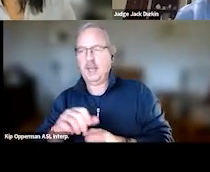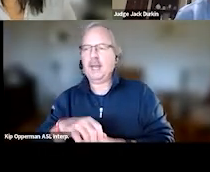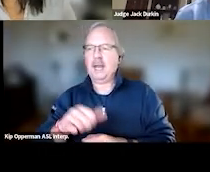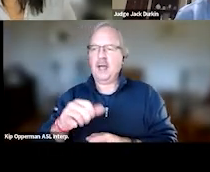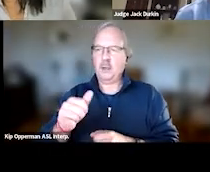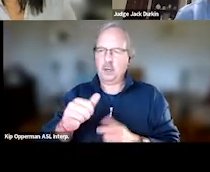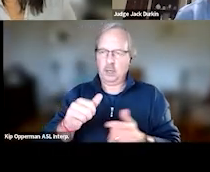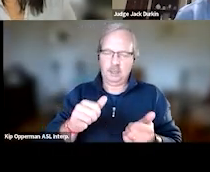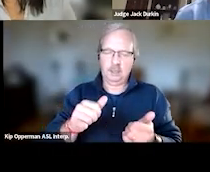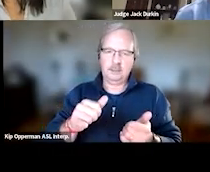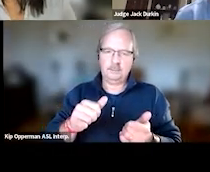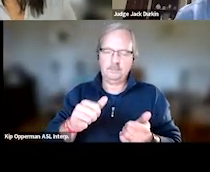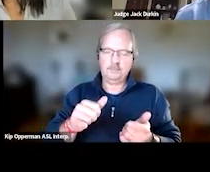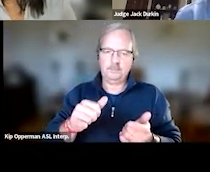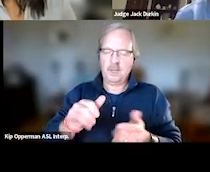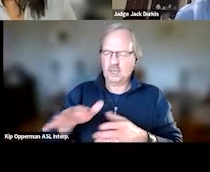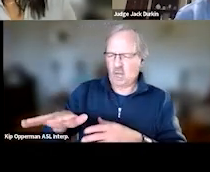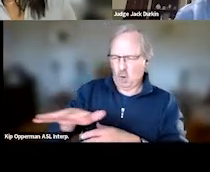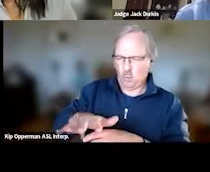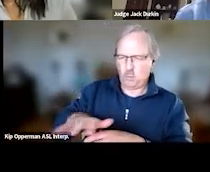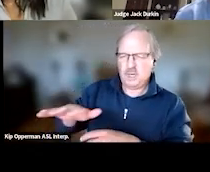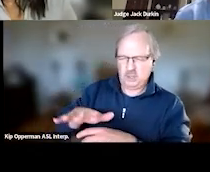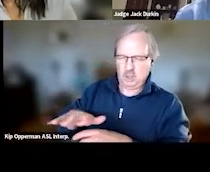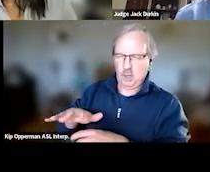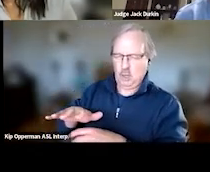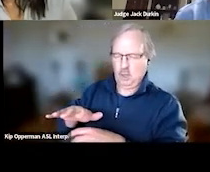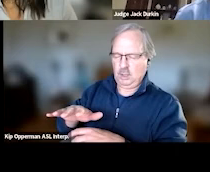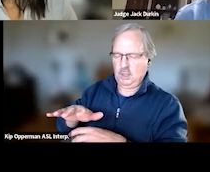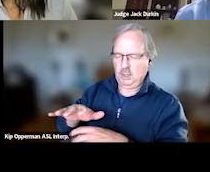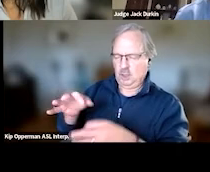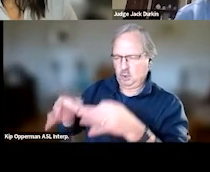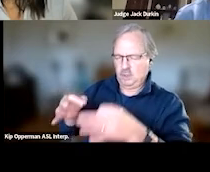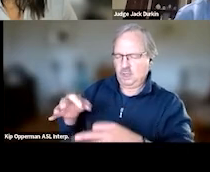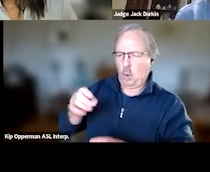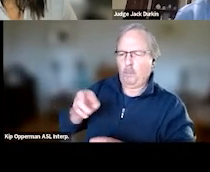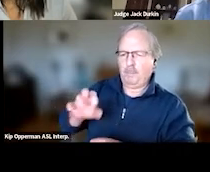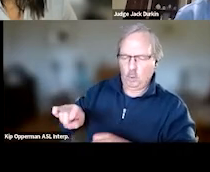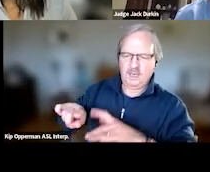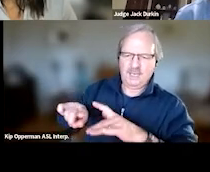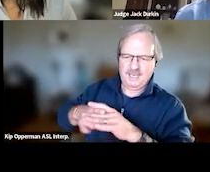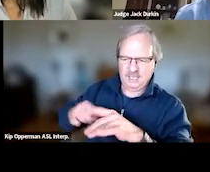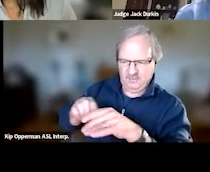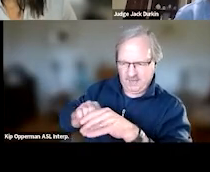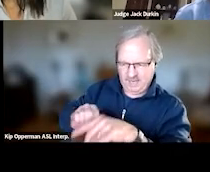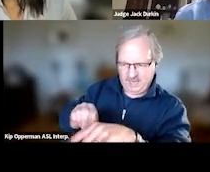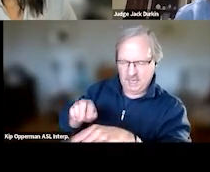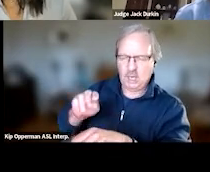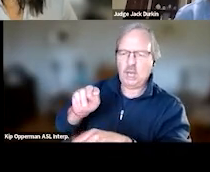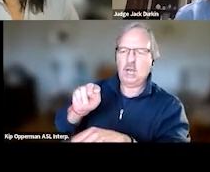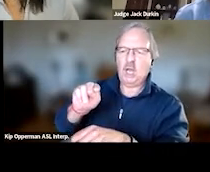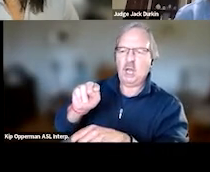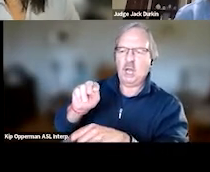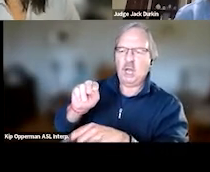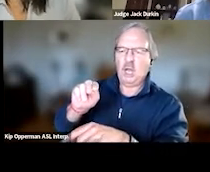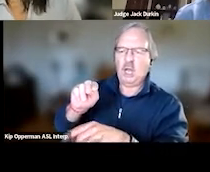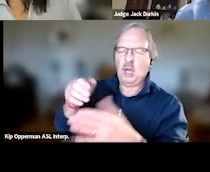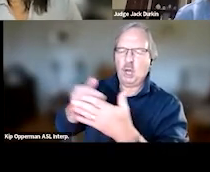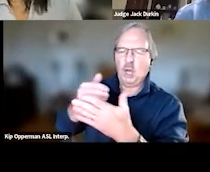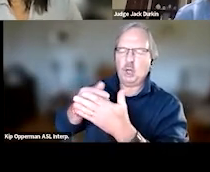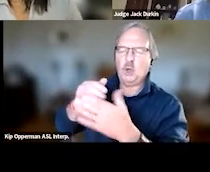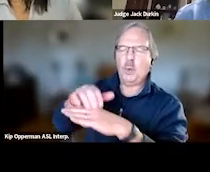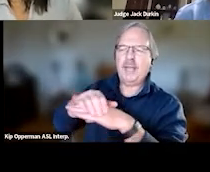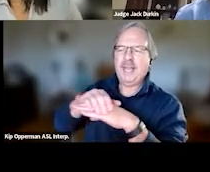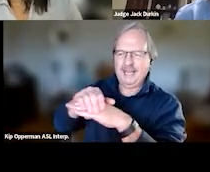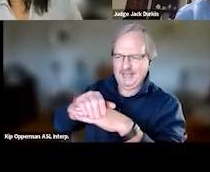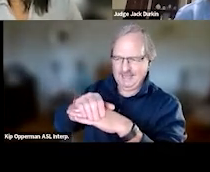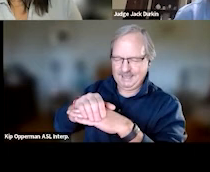also a regional judicial opioid initiative in New England. And so you see those states listed here as well. So far